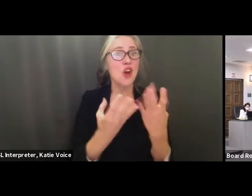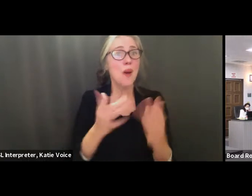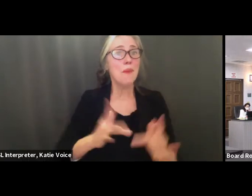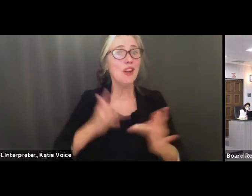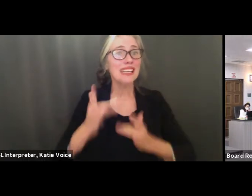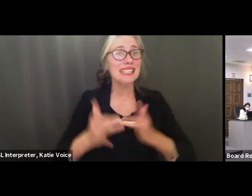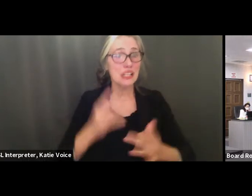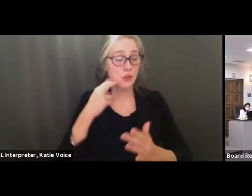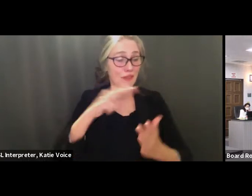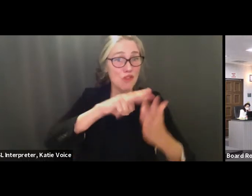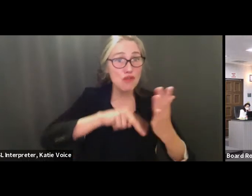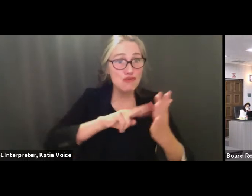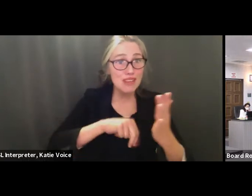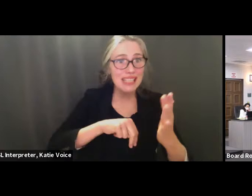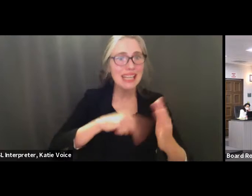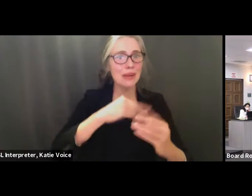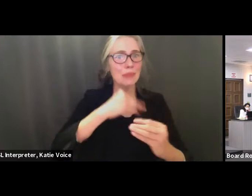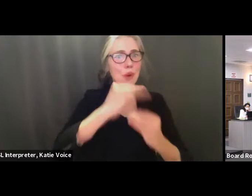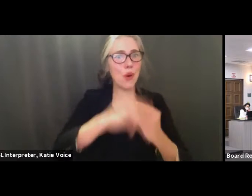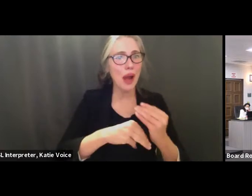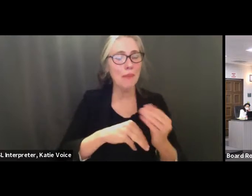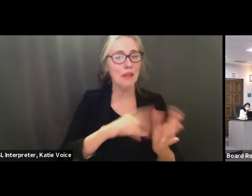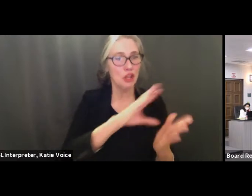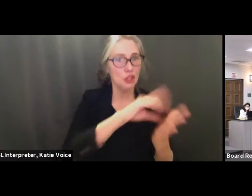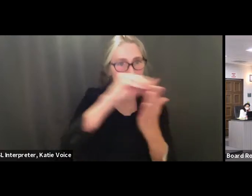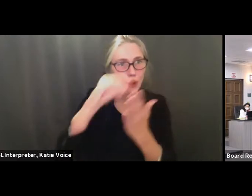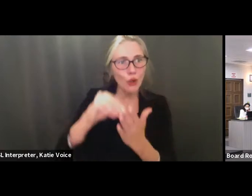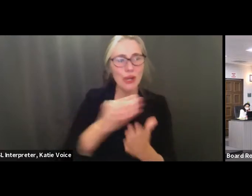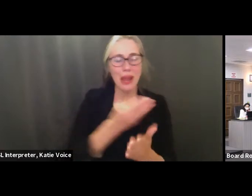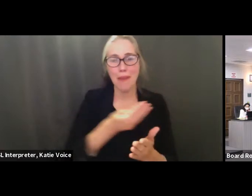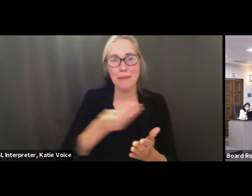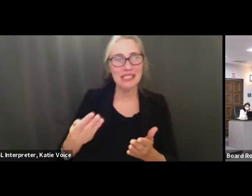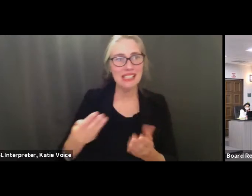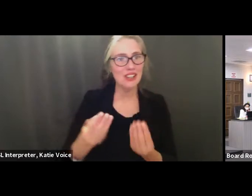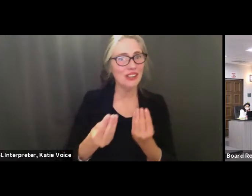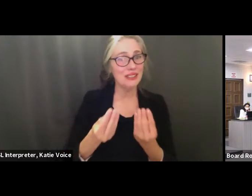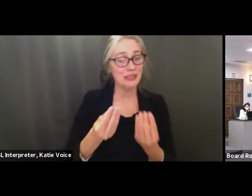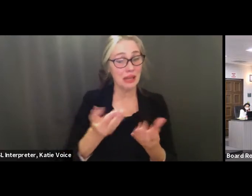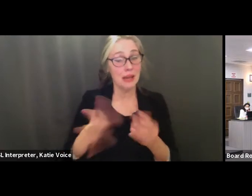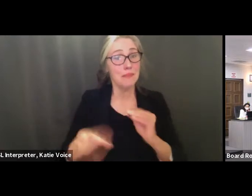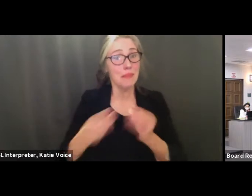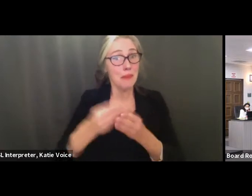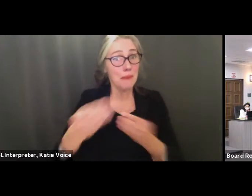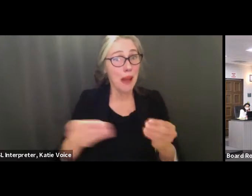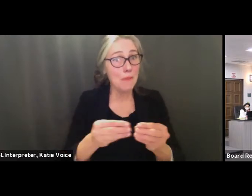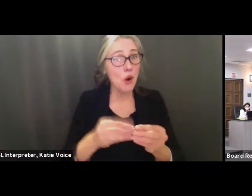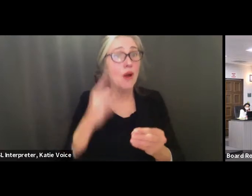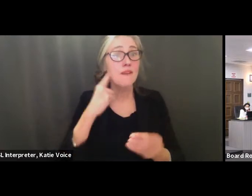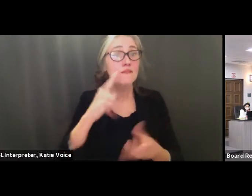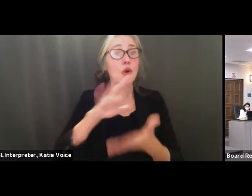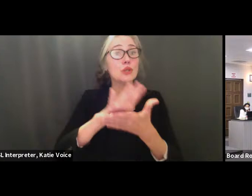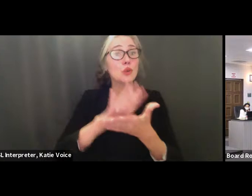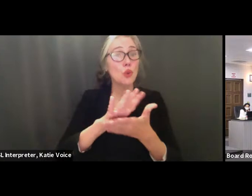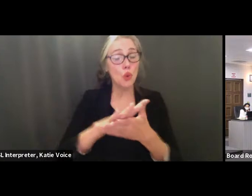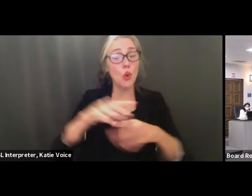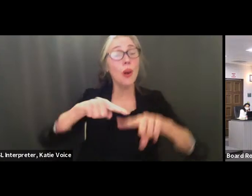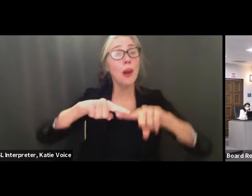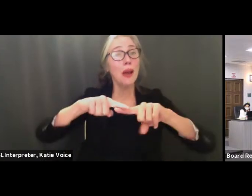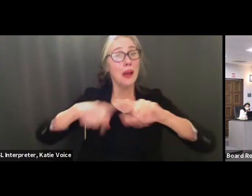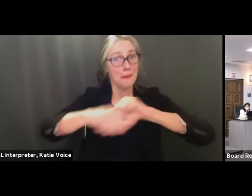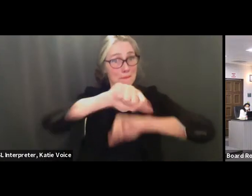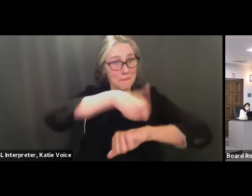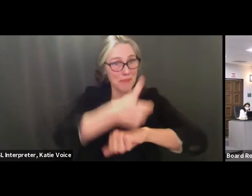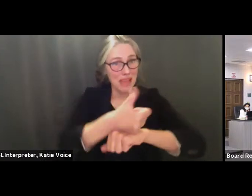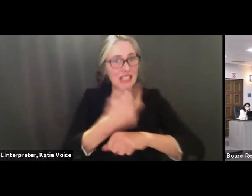instruction, and materials, possibly a school-based dyslexia center, school district-based